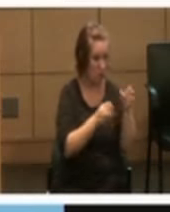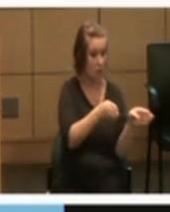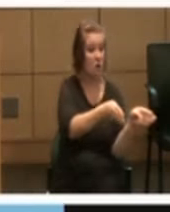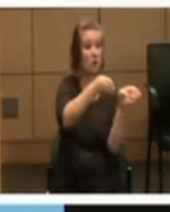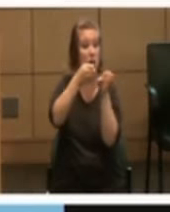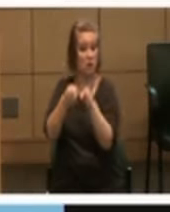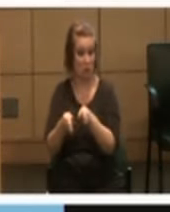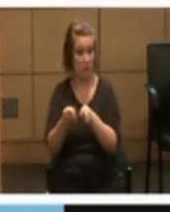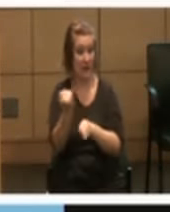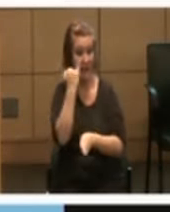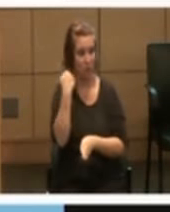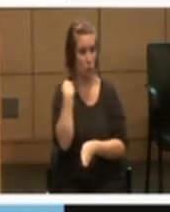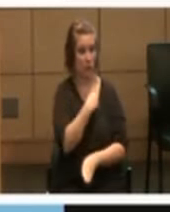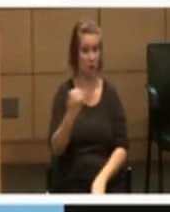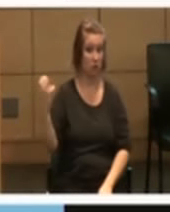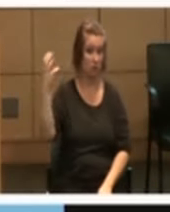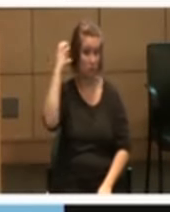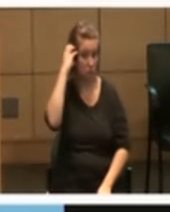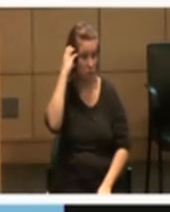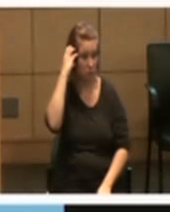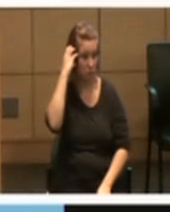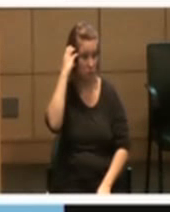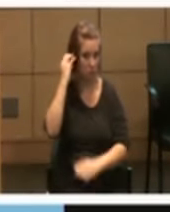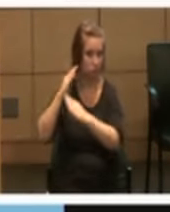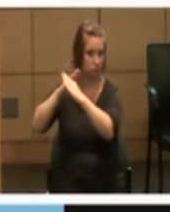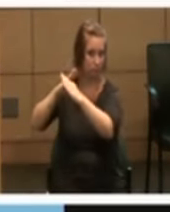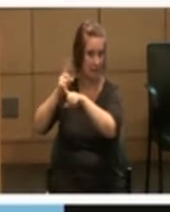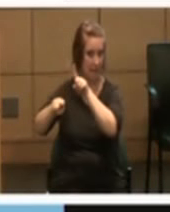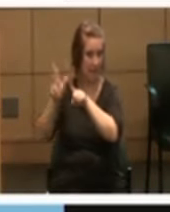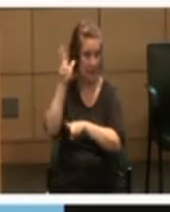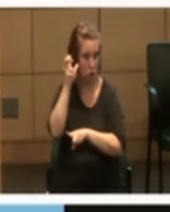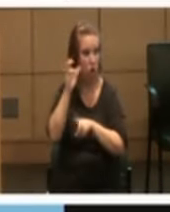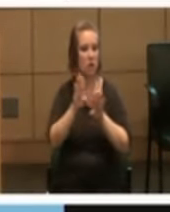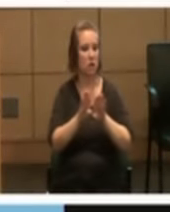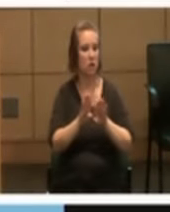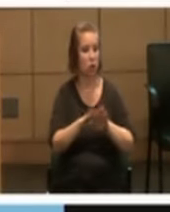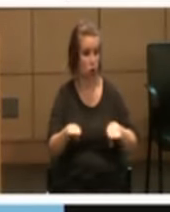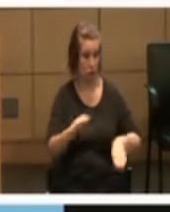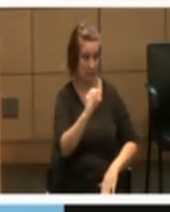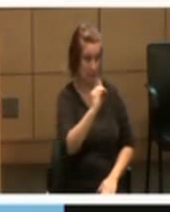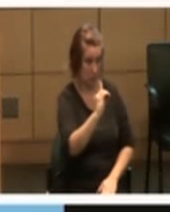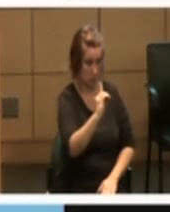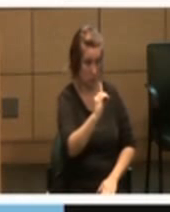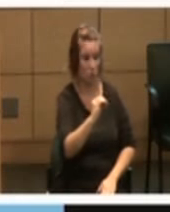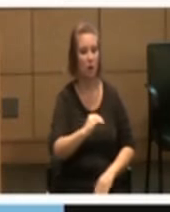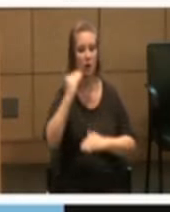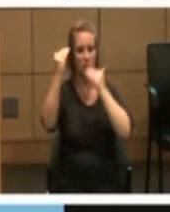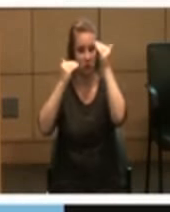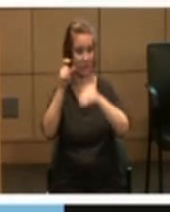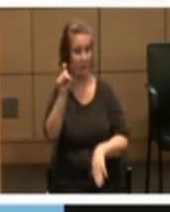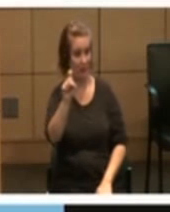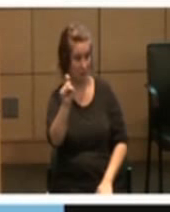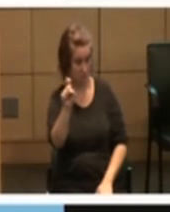that we obtained for the plug condition. Again, the children are the circle, the adults are the X. And you can see that in this situation where the